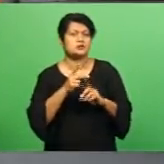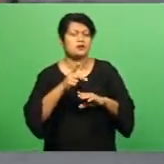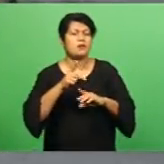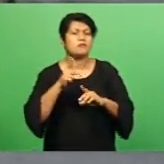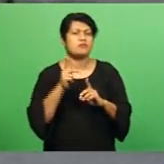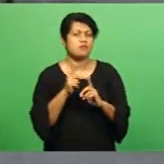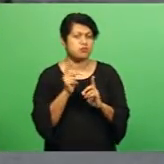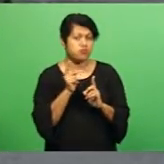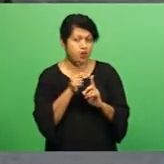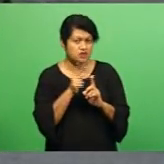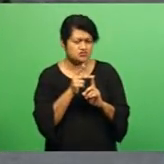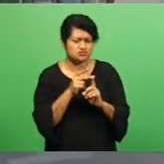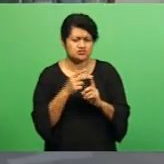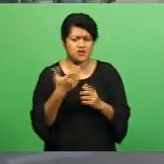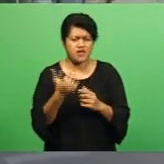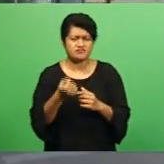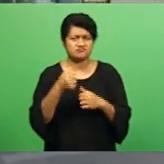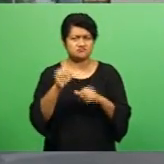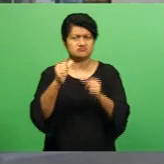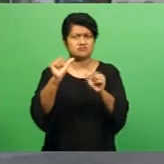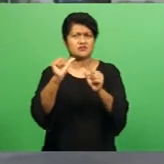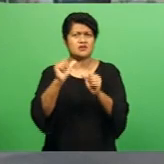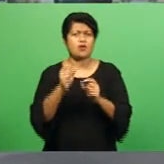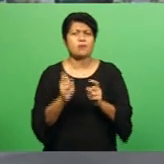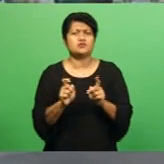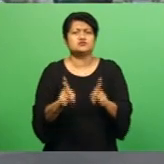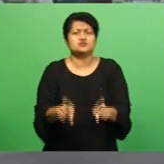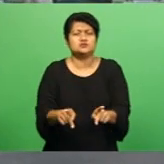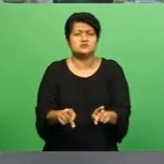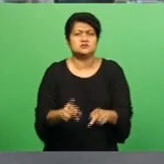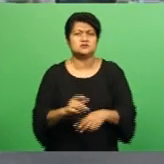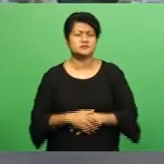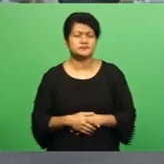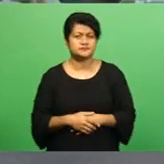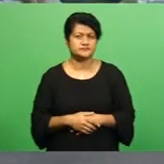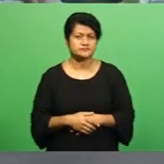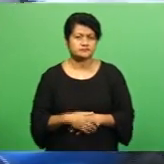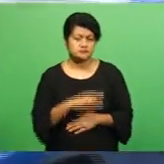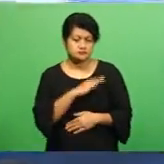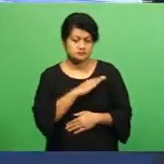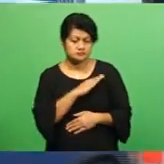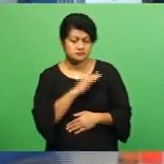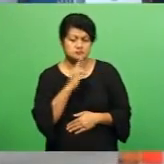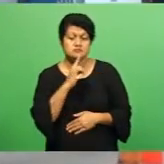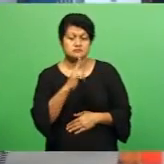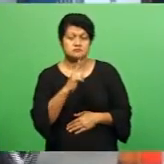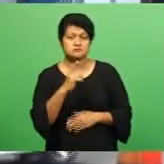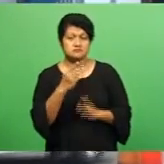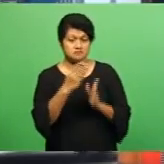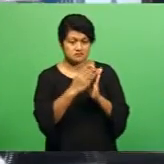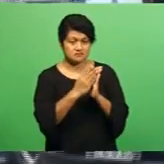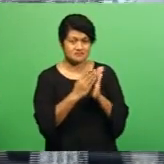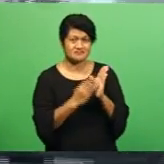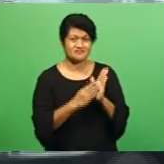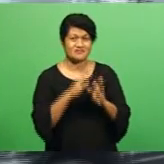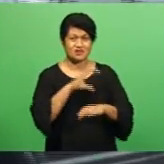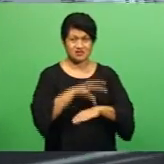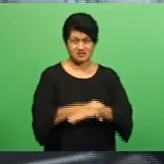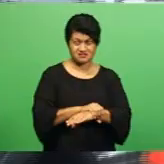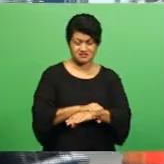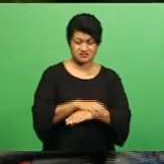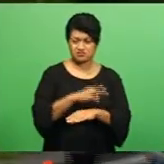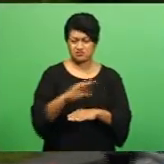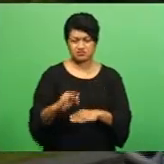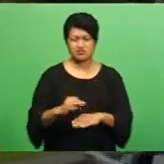opportunity. Earlier this week, Prime Minister Voreqe Bainimarama had said that the text of the so-called draft police bill does not represent